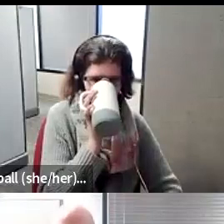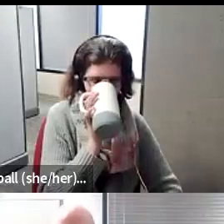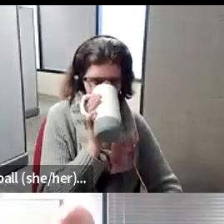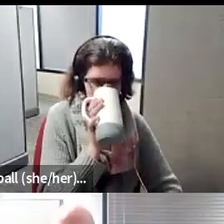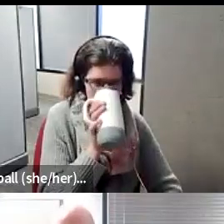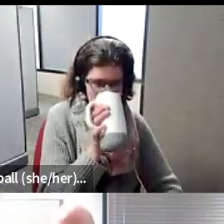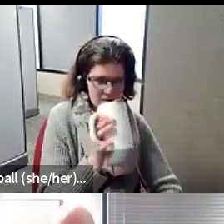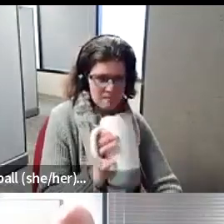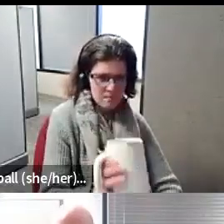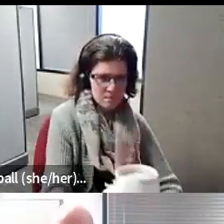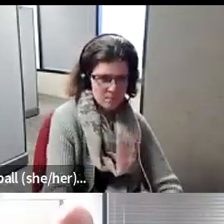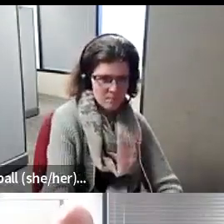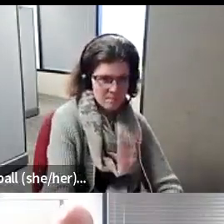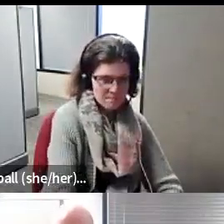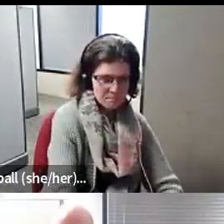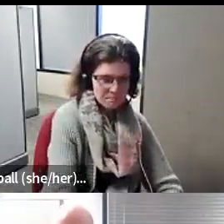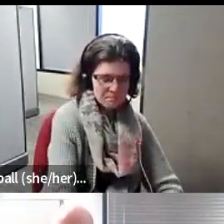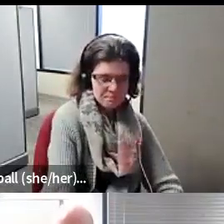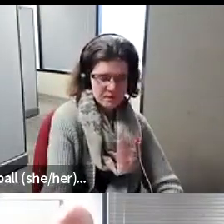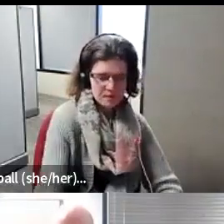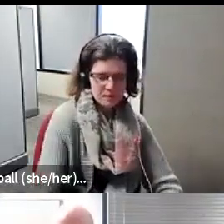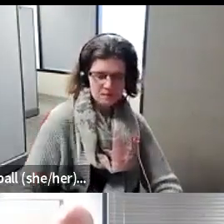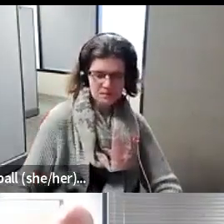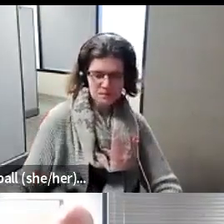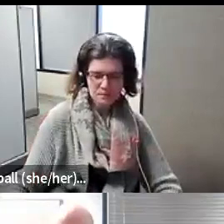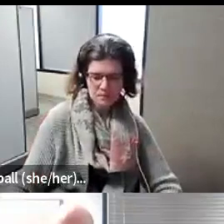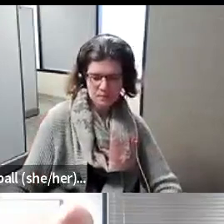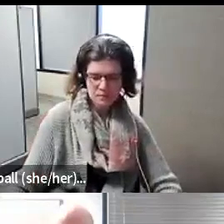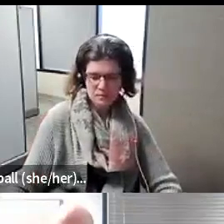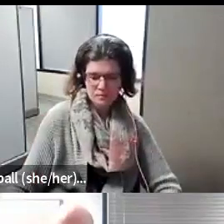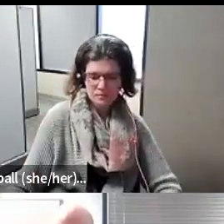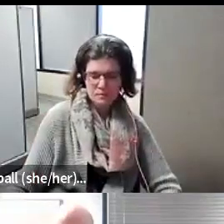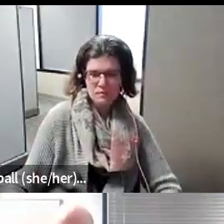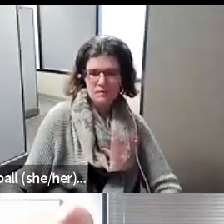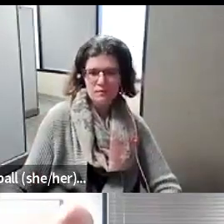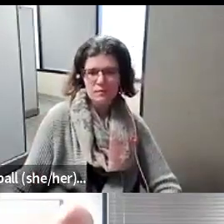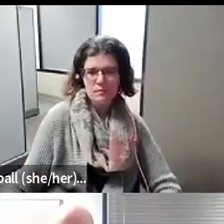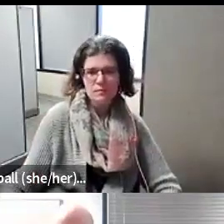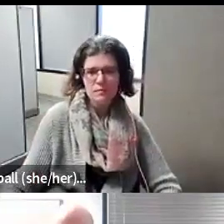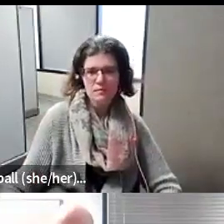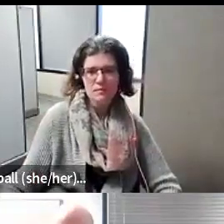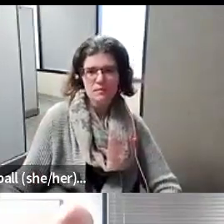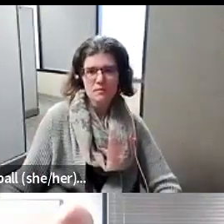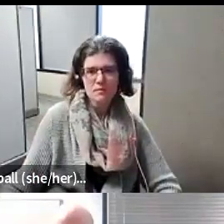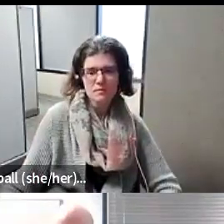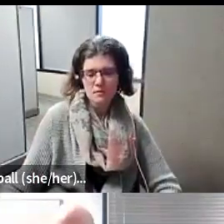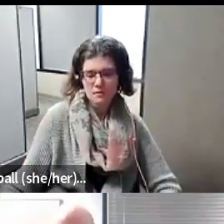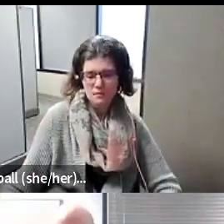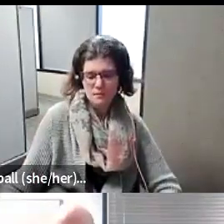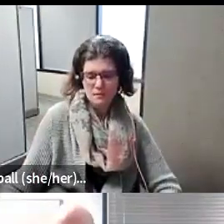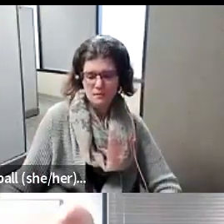I know we talked the last couple of weeks about the DSP stipend and the eligibility aspect of it, and also